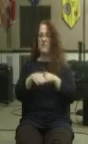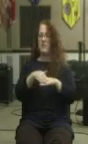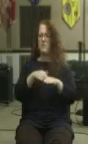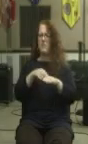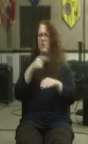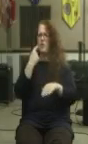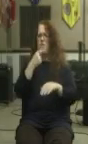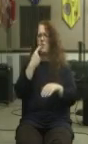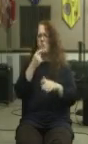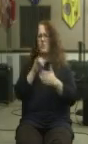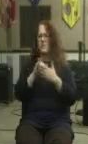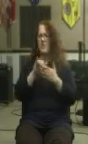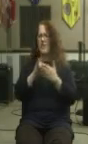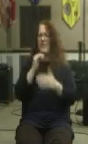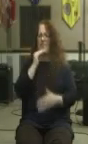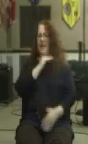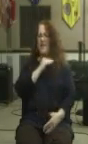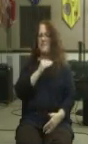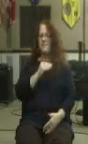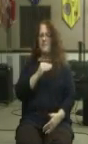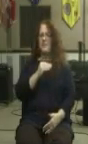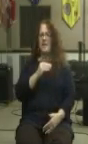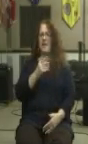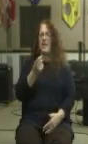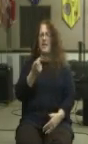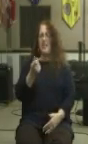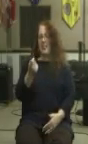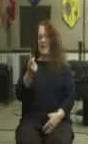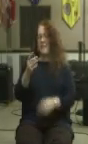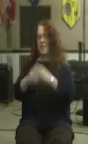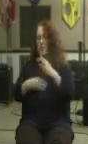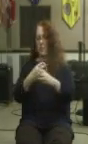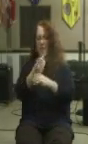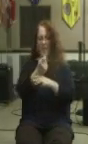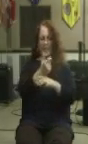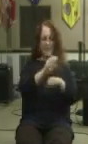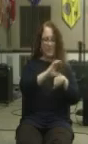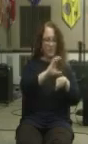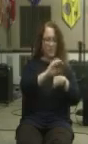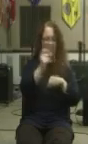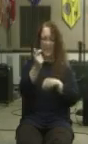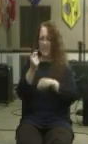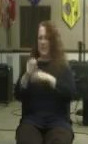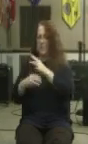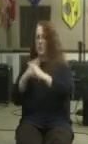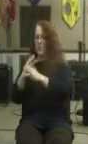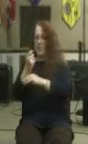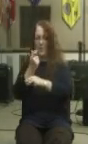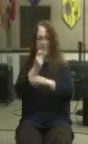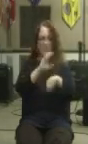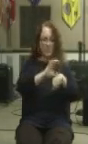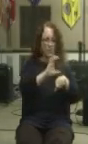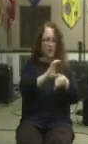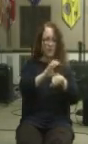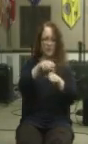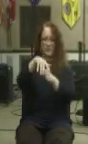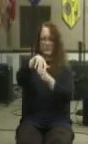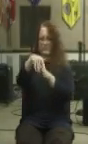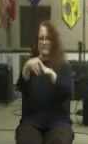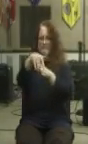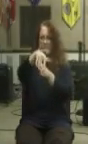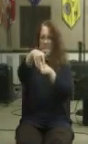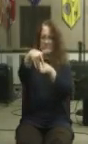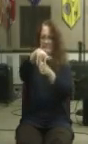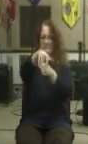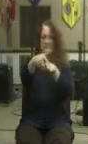That's not comfortable. Who told you that lie? I'm going to be a little bit in the world and a little bit in the church and a little bit in the world and a little bit in